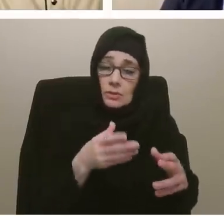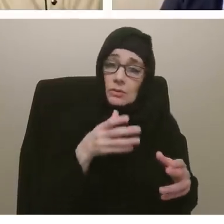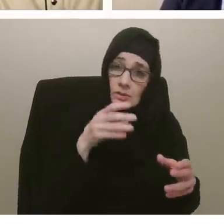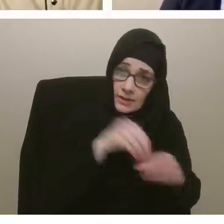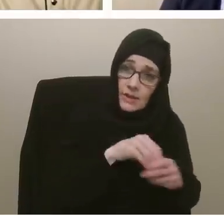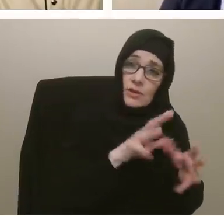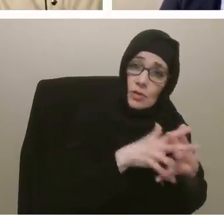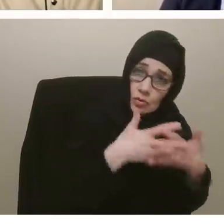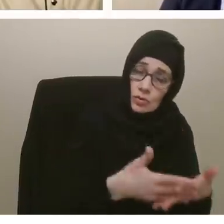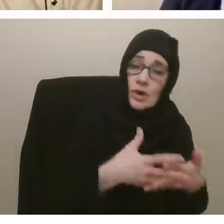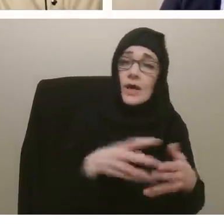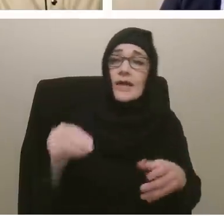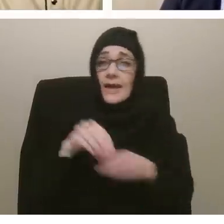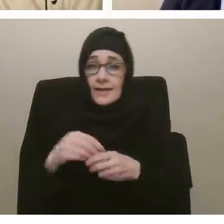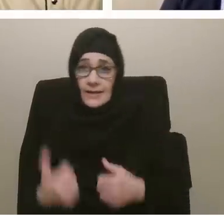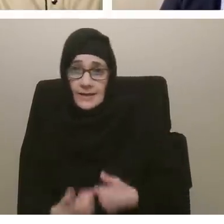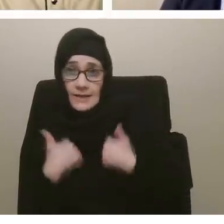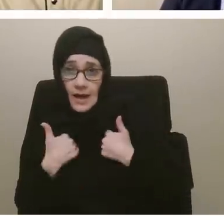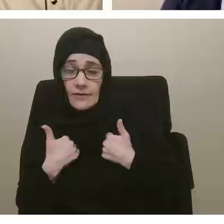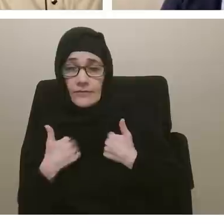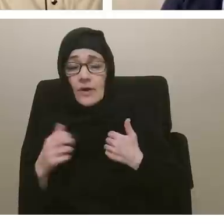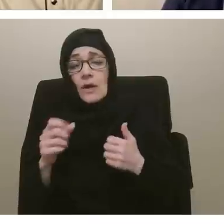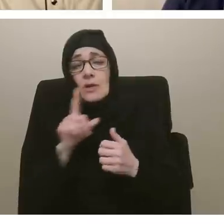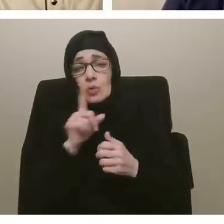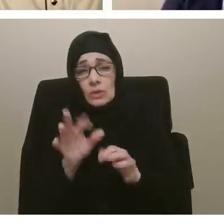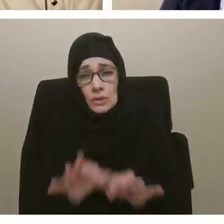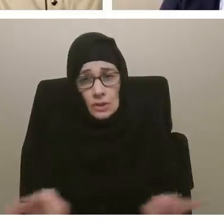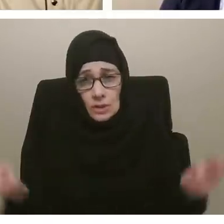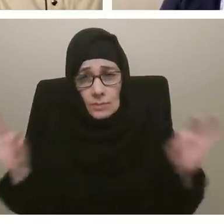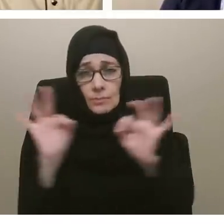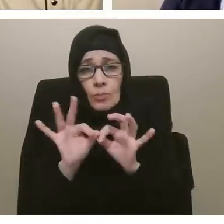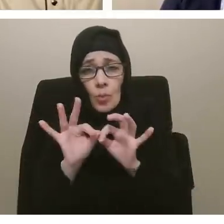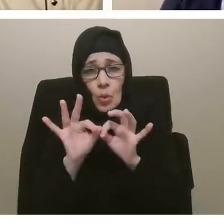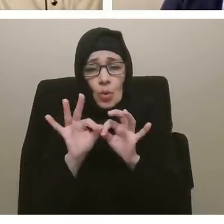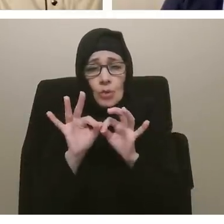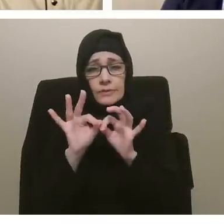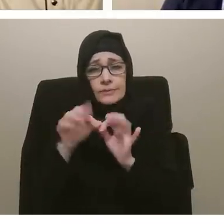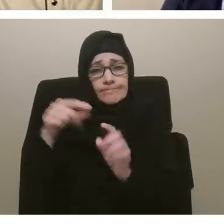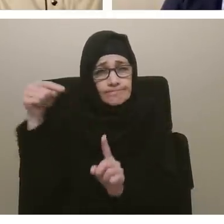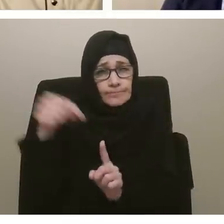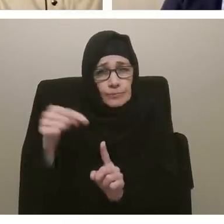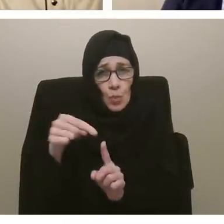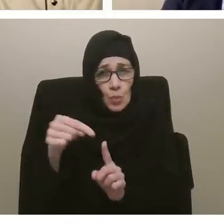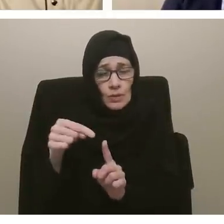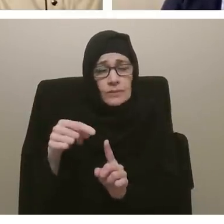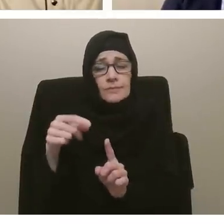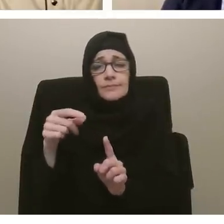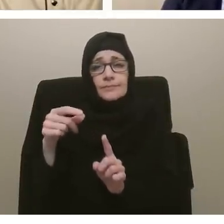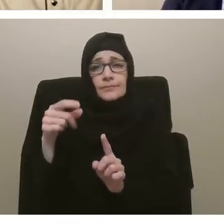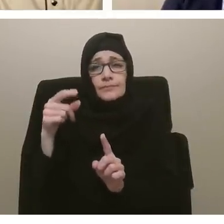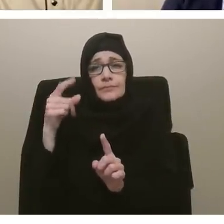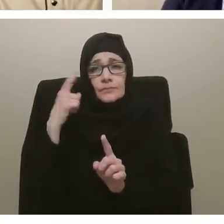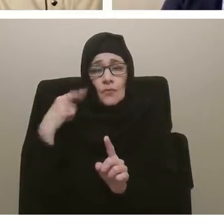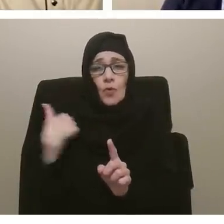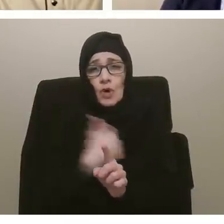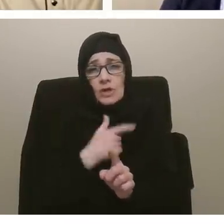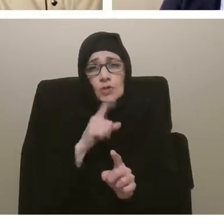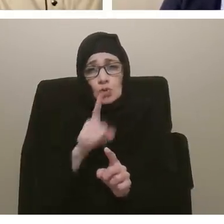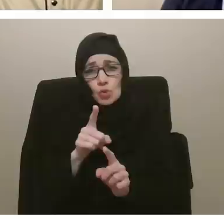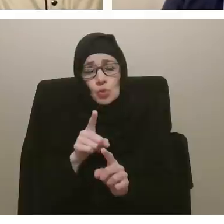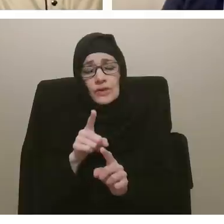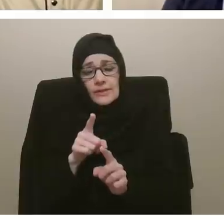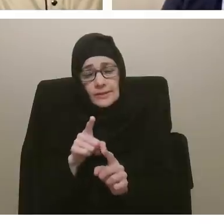the critical narrative that ensures that these ma'ani, these meanings are